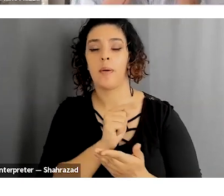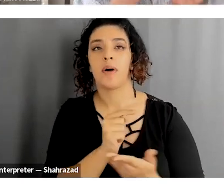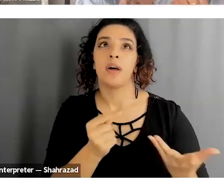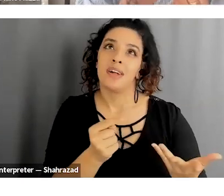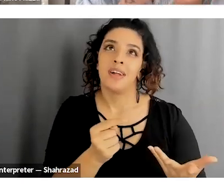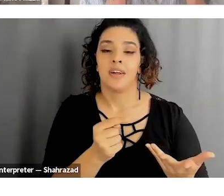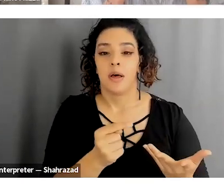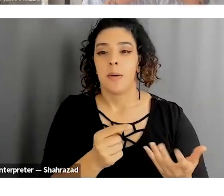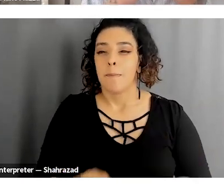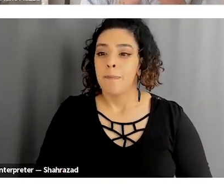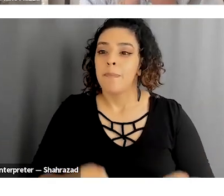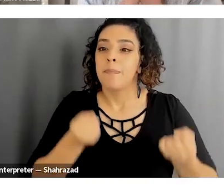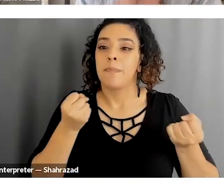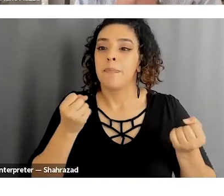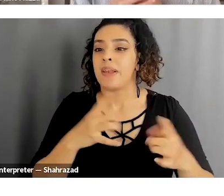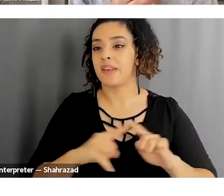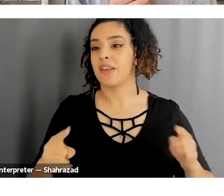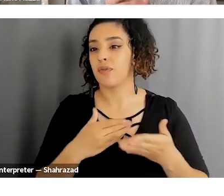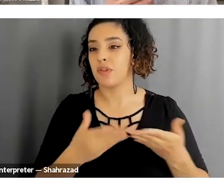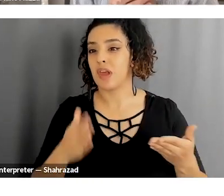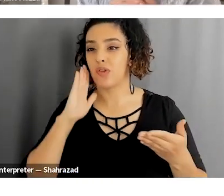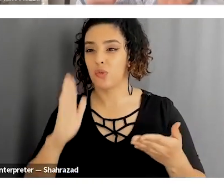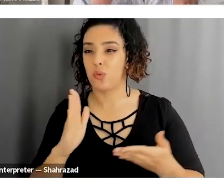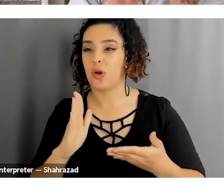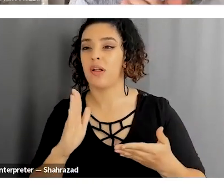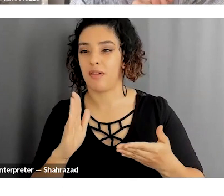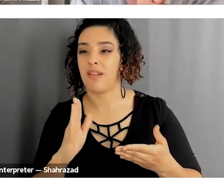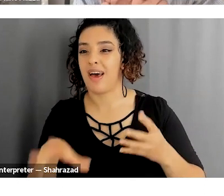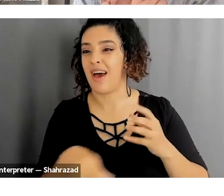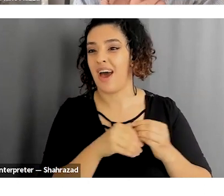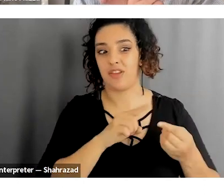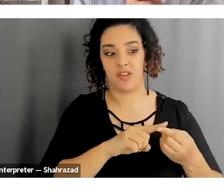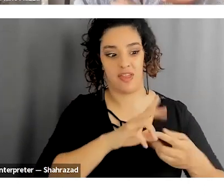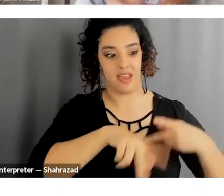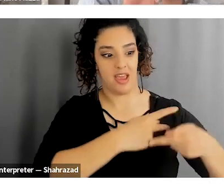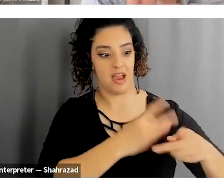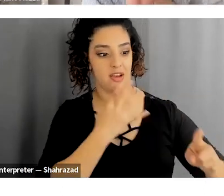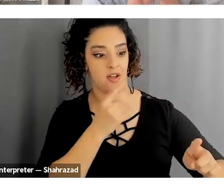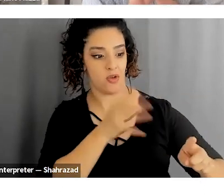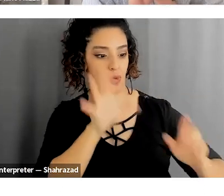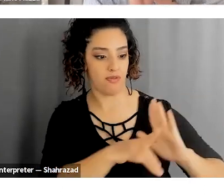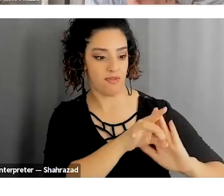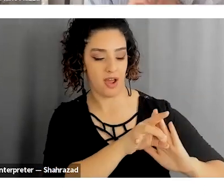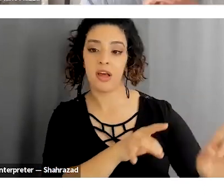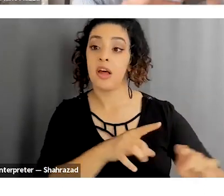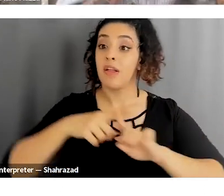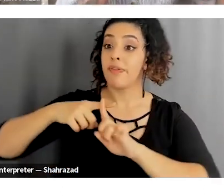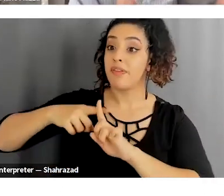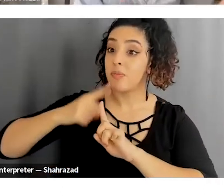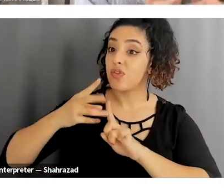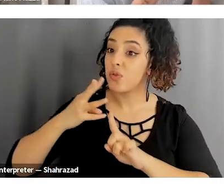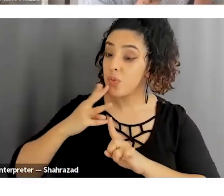things kind of contribute to the color that you're getting. So what that means, for example, is the temperature of the water, the time that it took to cook the